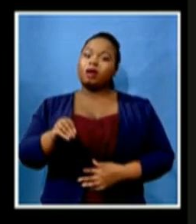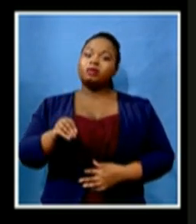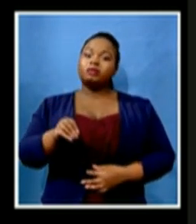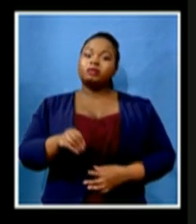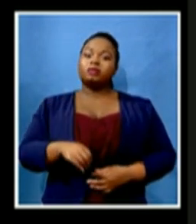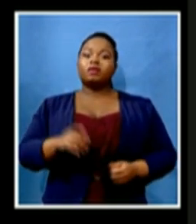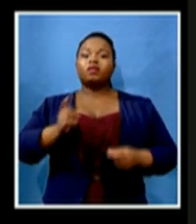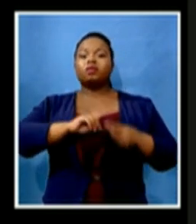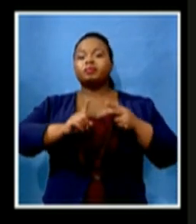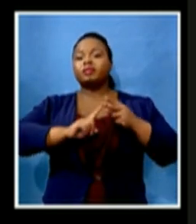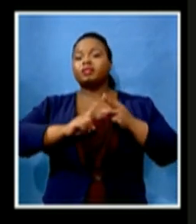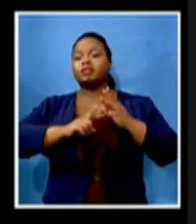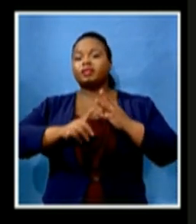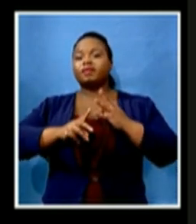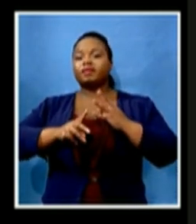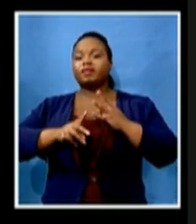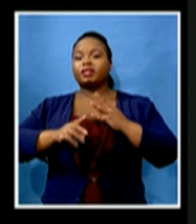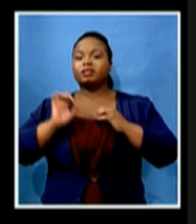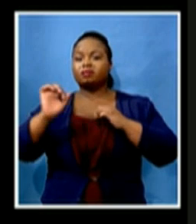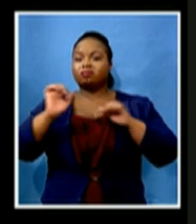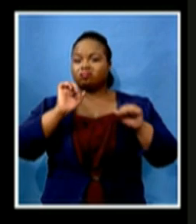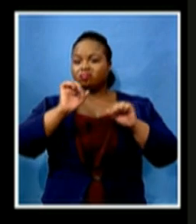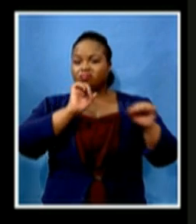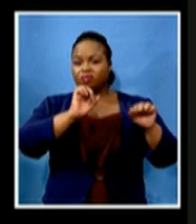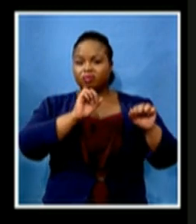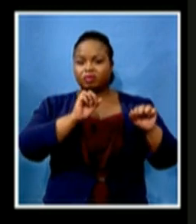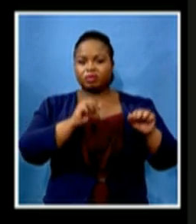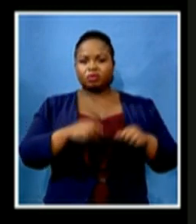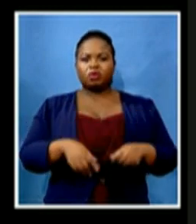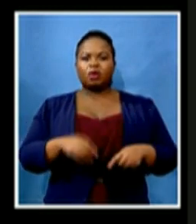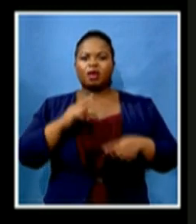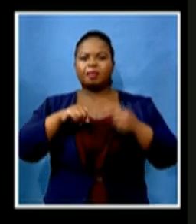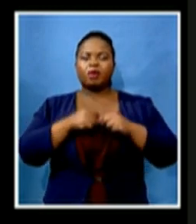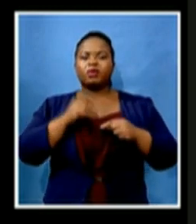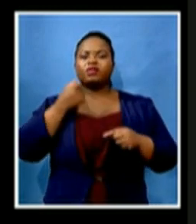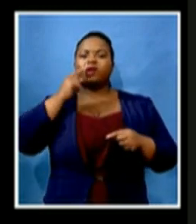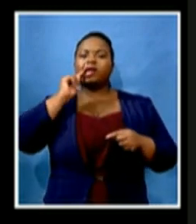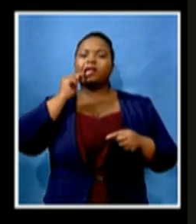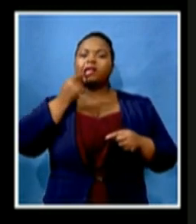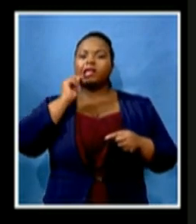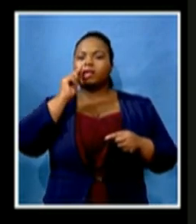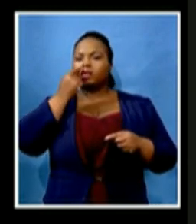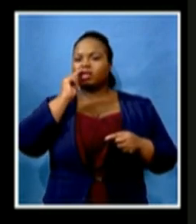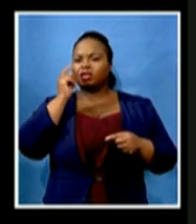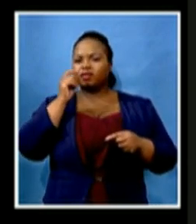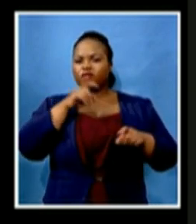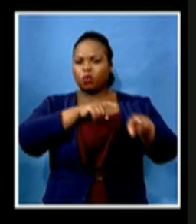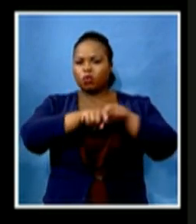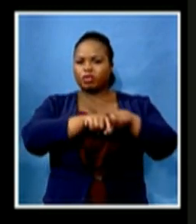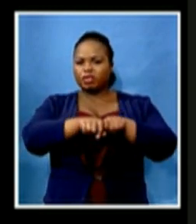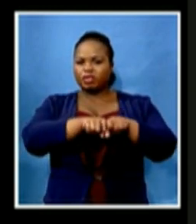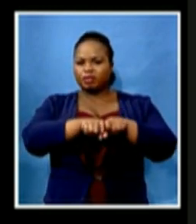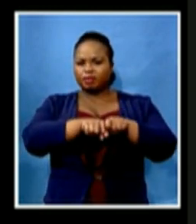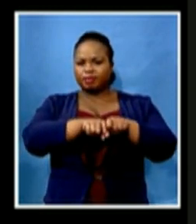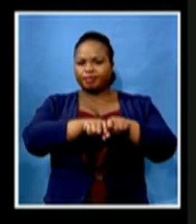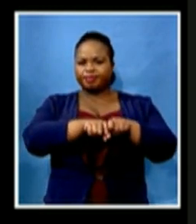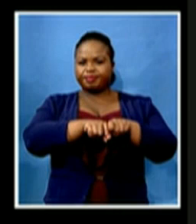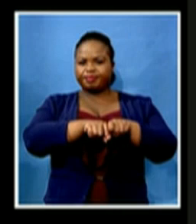around screening and testing, particularly screening, mass screenings. How do you